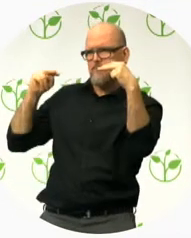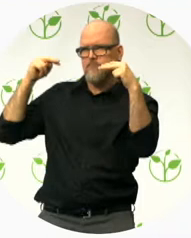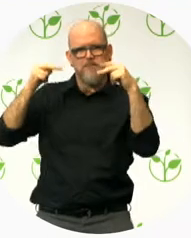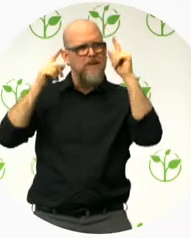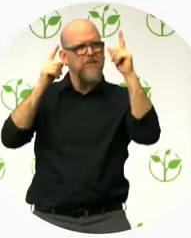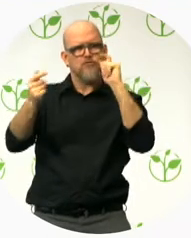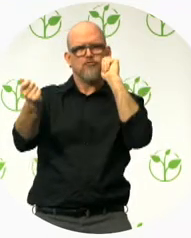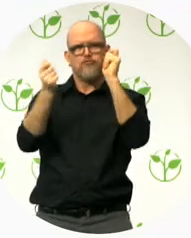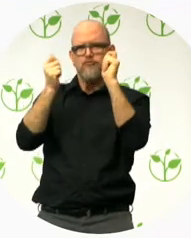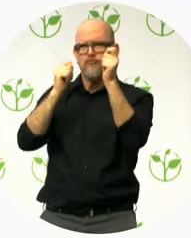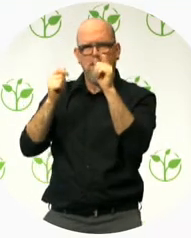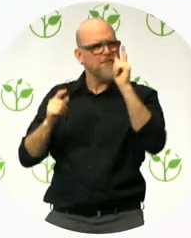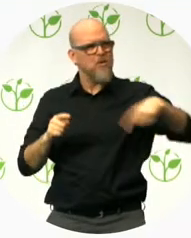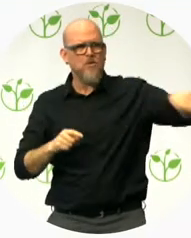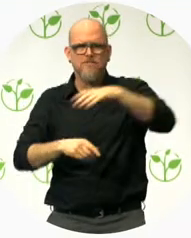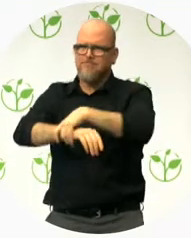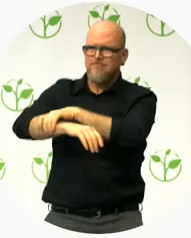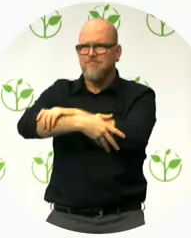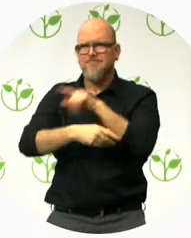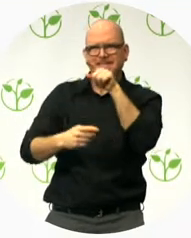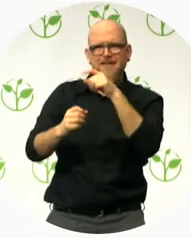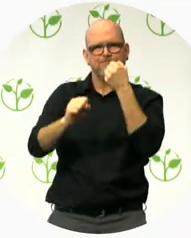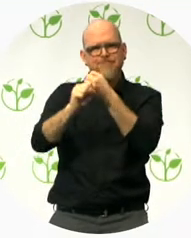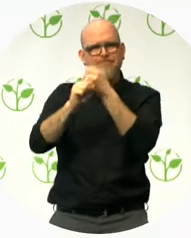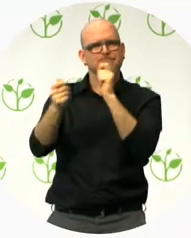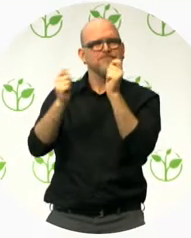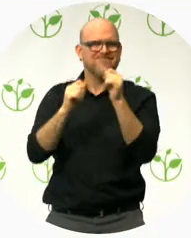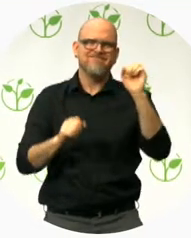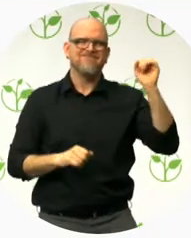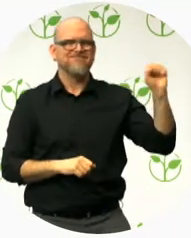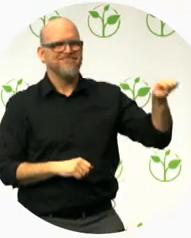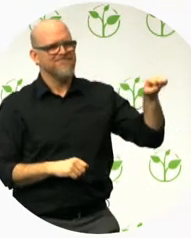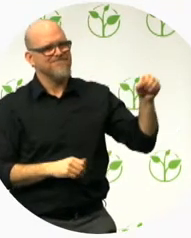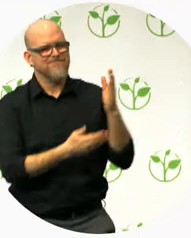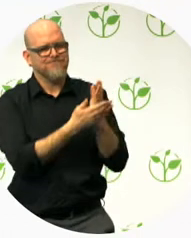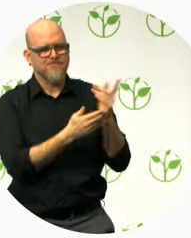my sharing with you some knowledge today will be more focused on development.